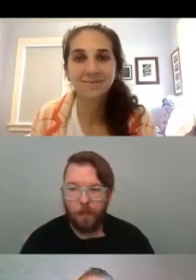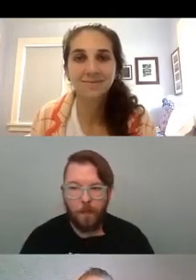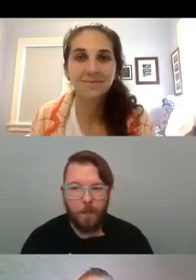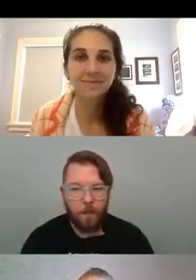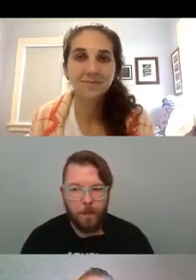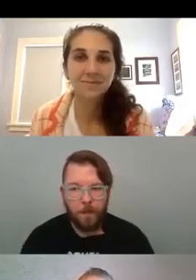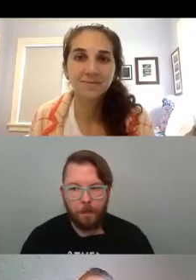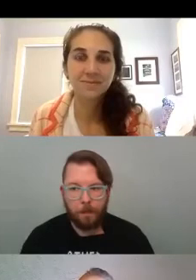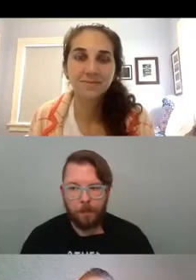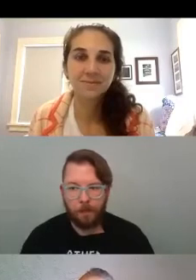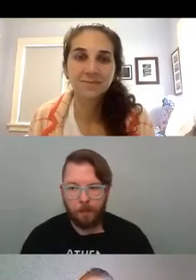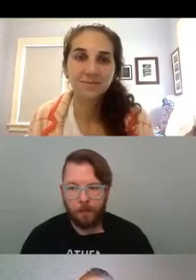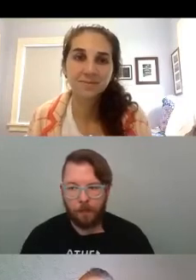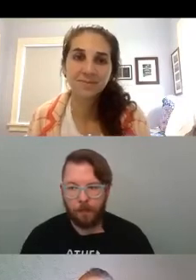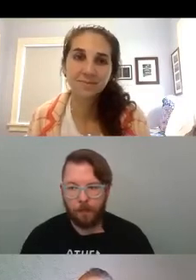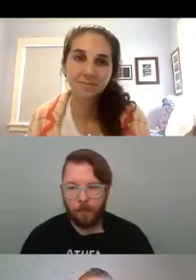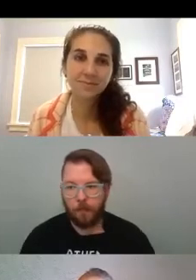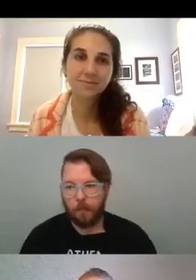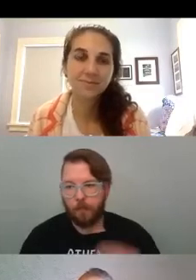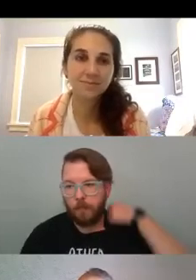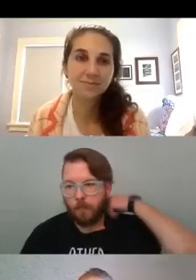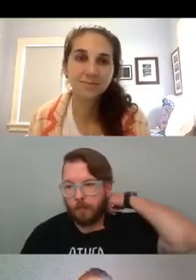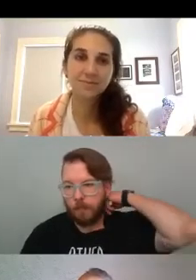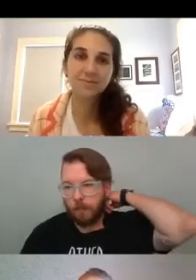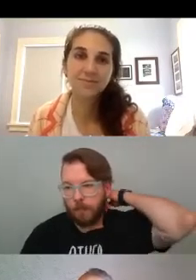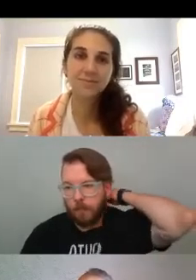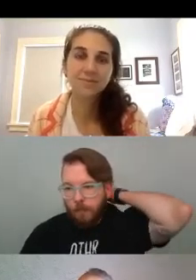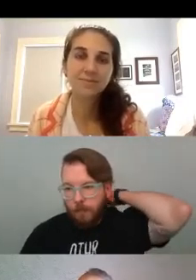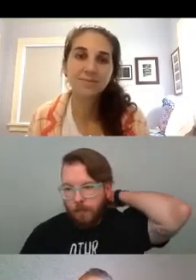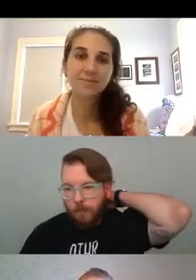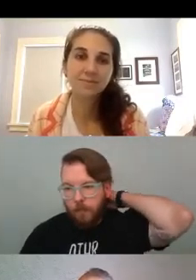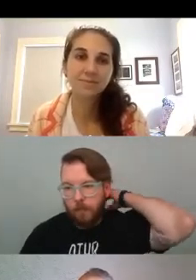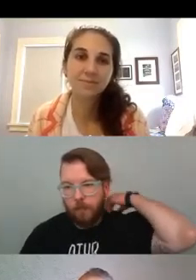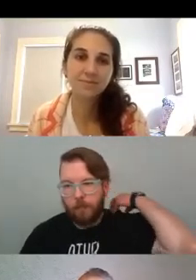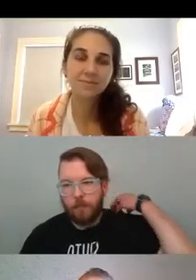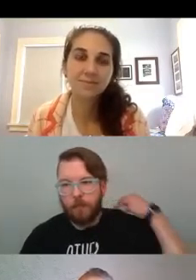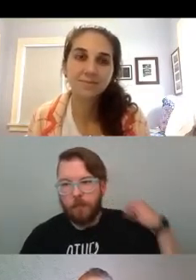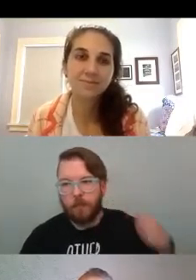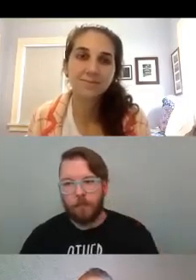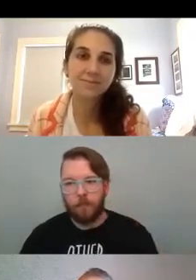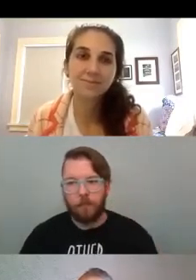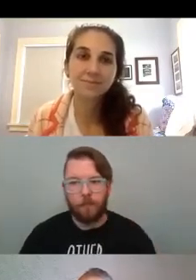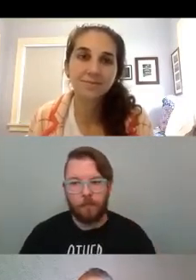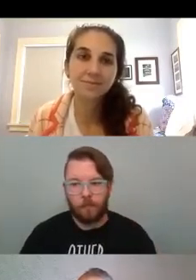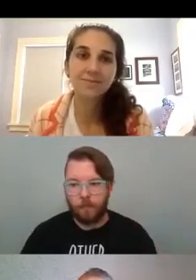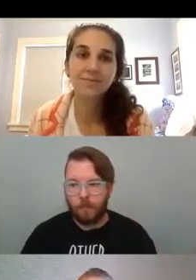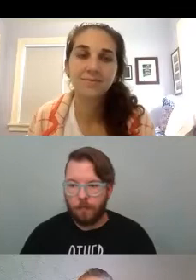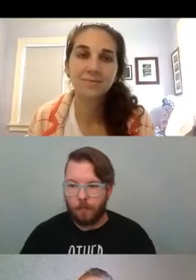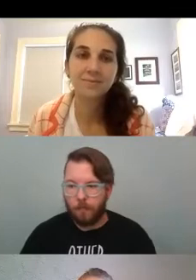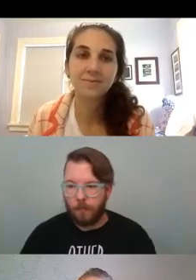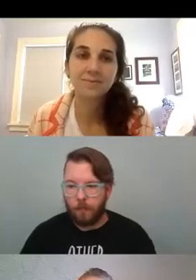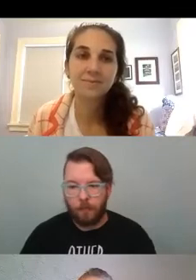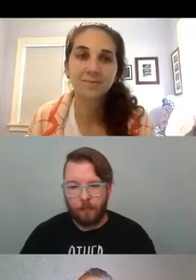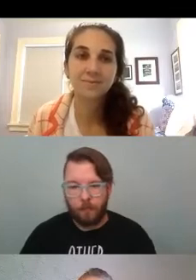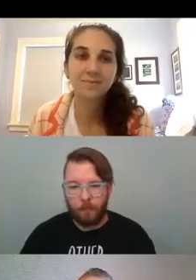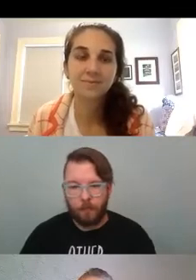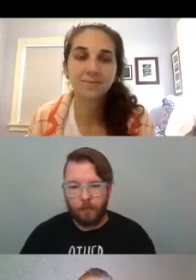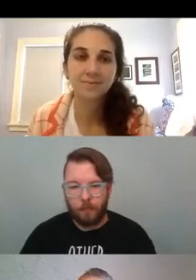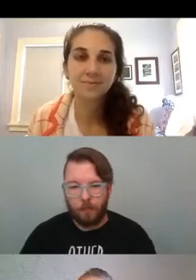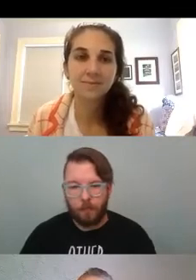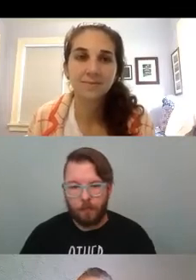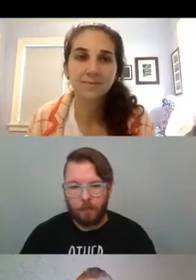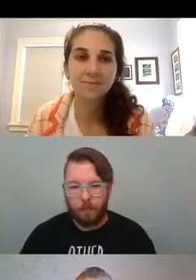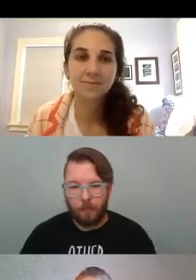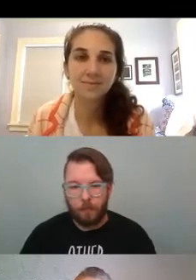and continue to learn and grow with one another by asking questions validating feelings, and discussing work